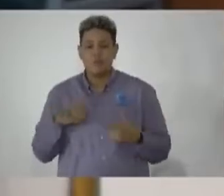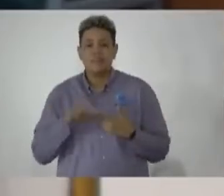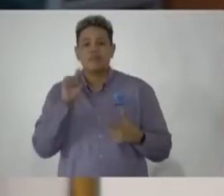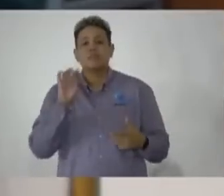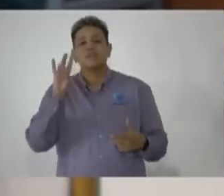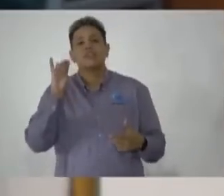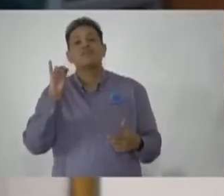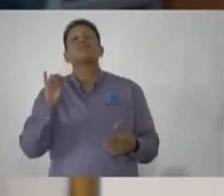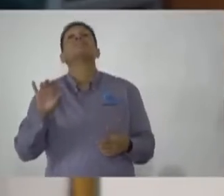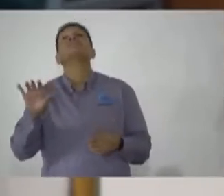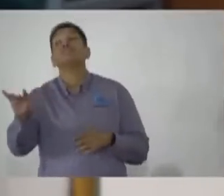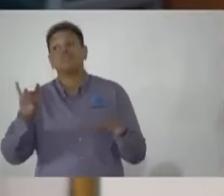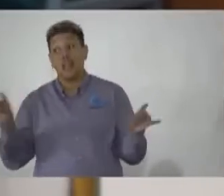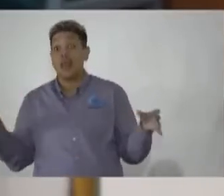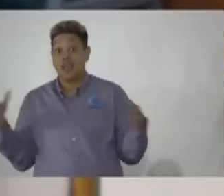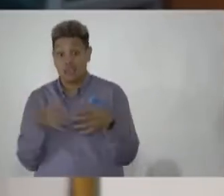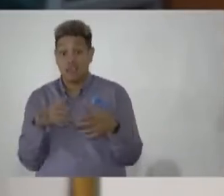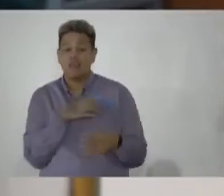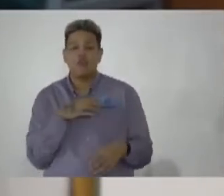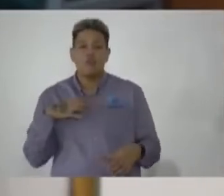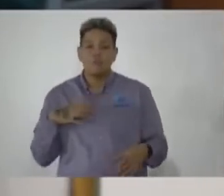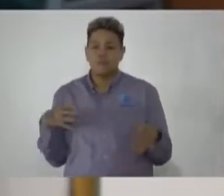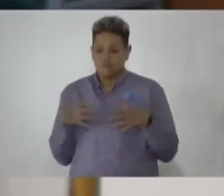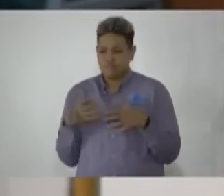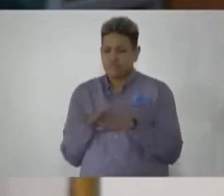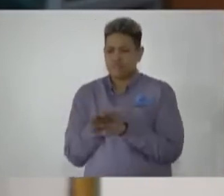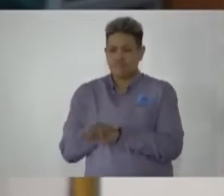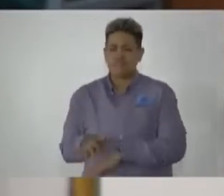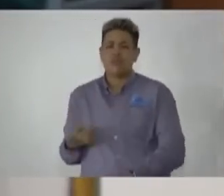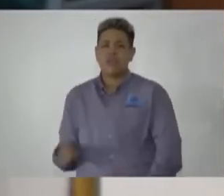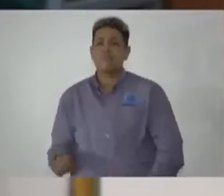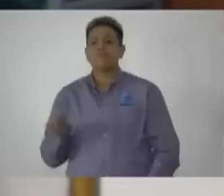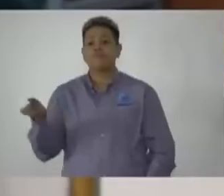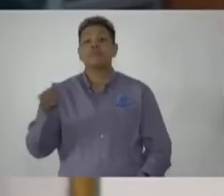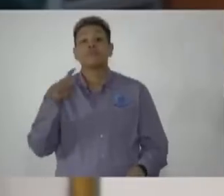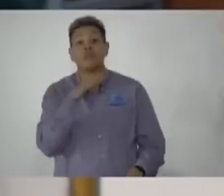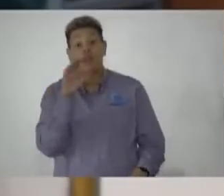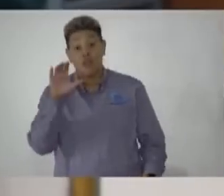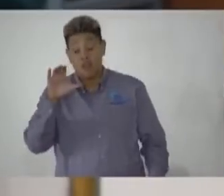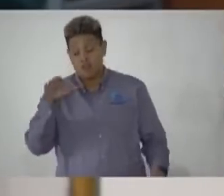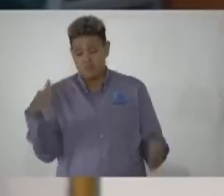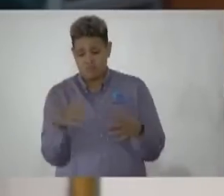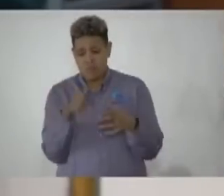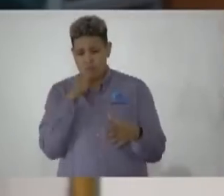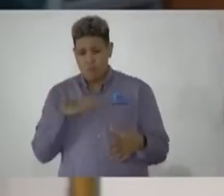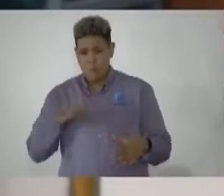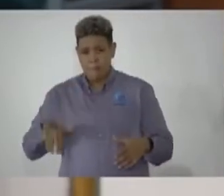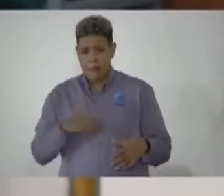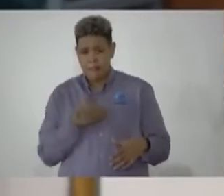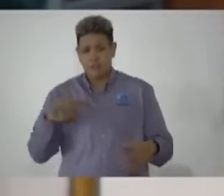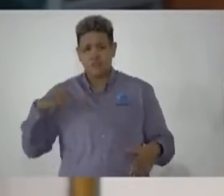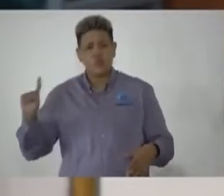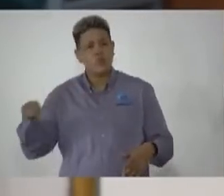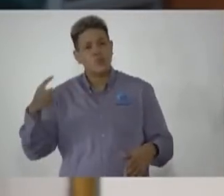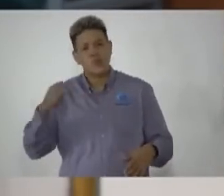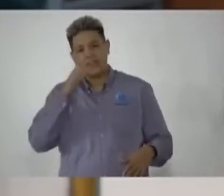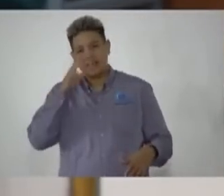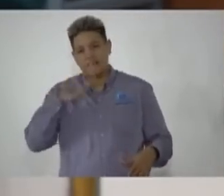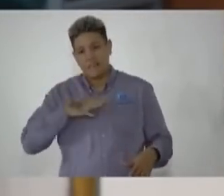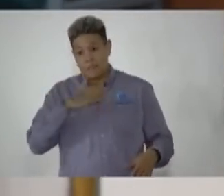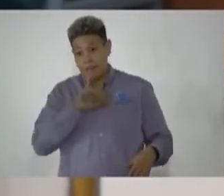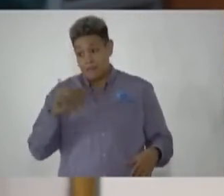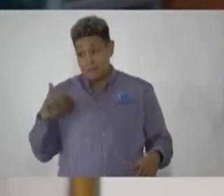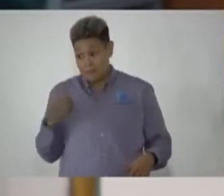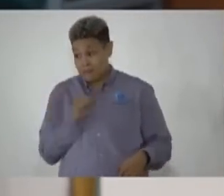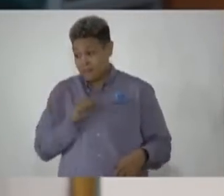73, Joint Select Committees, A. The Caucus of Women Parliamentarians shall consist of the female members of the Senate to sit